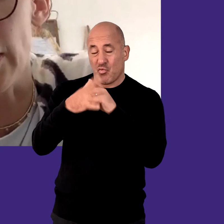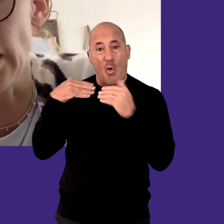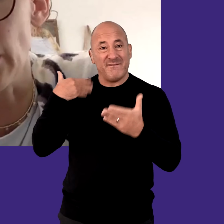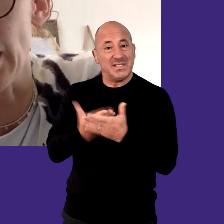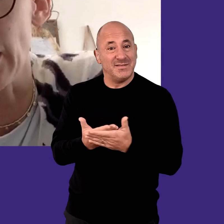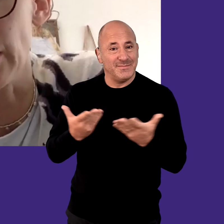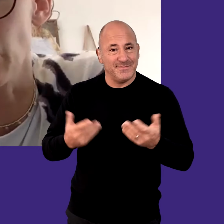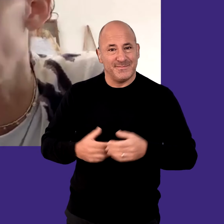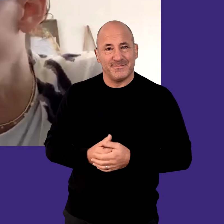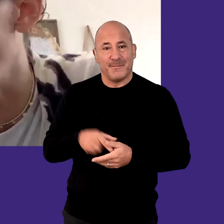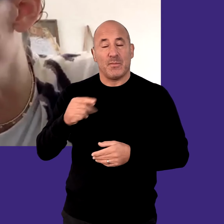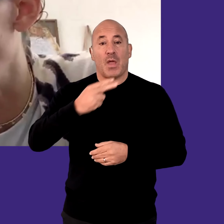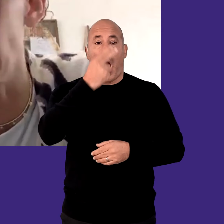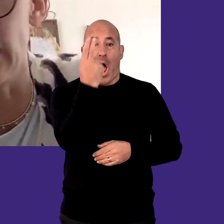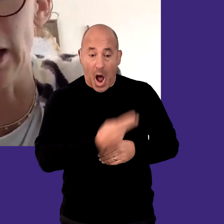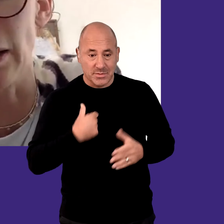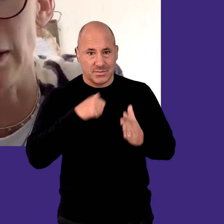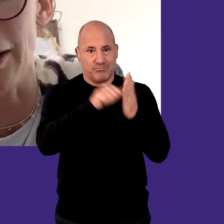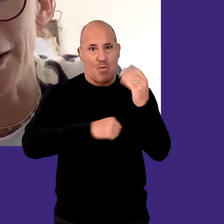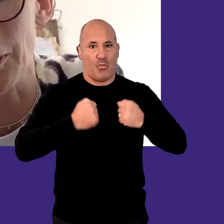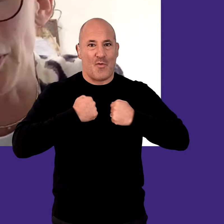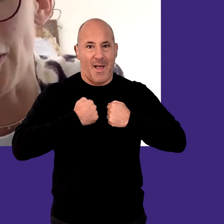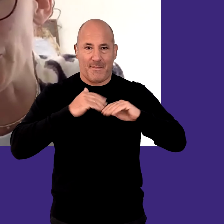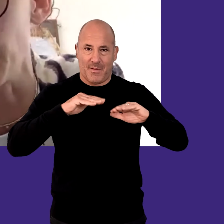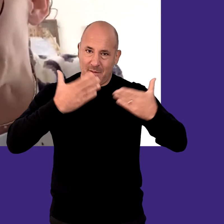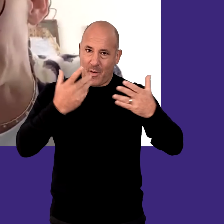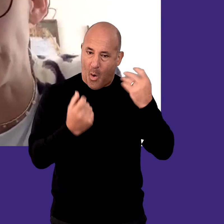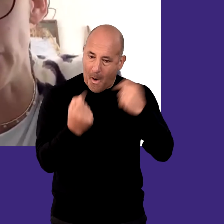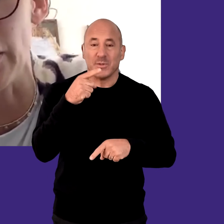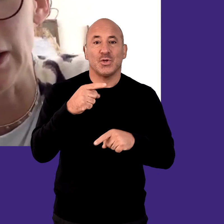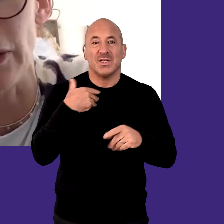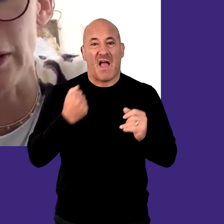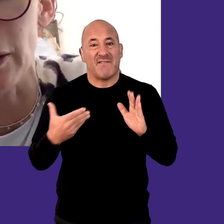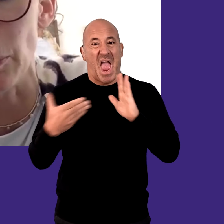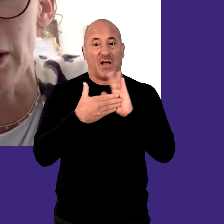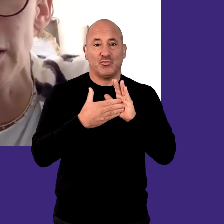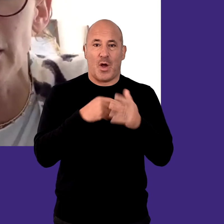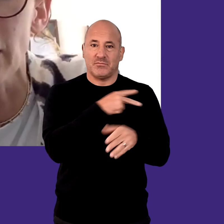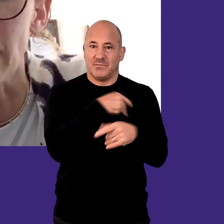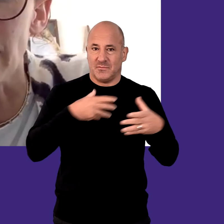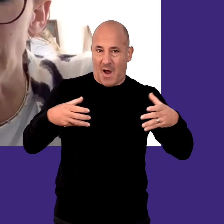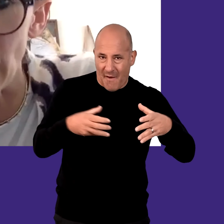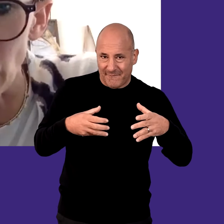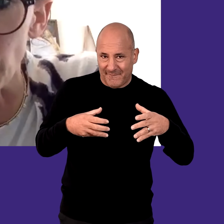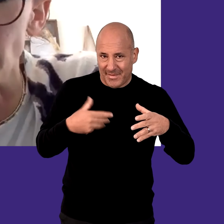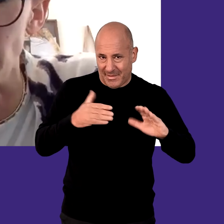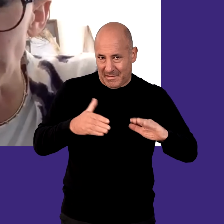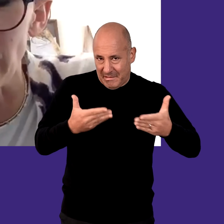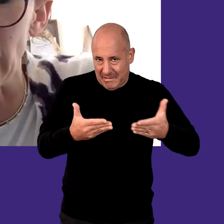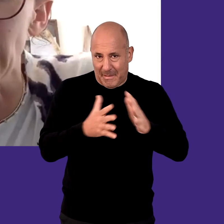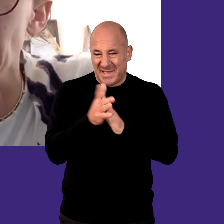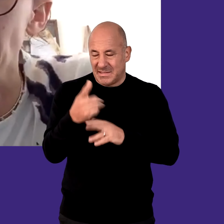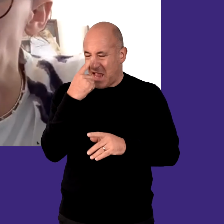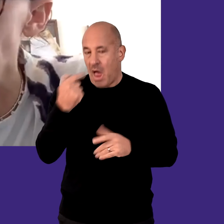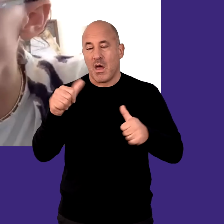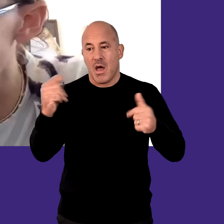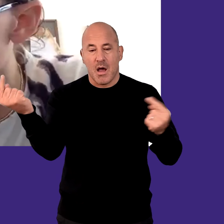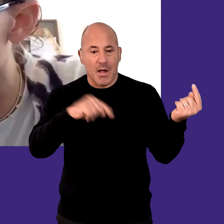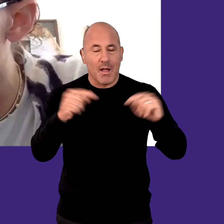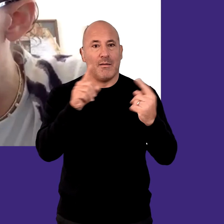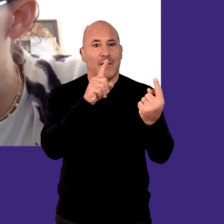and thinking about how they could work collaboratively again. And arts programs are giving them that opportunity, and